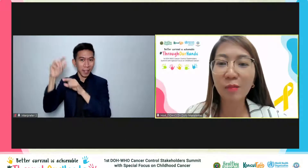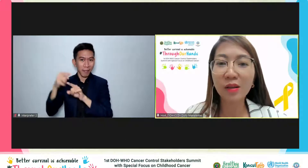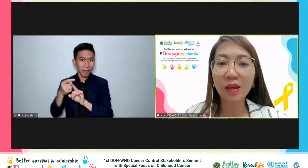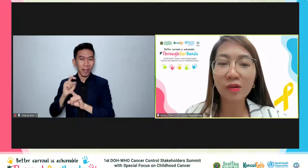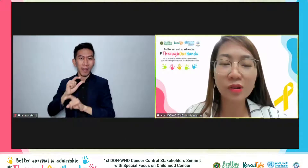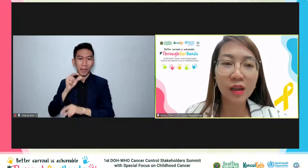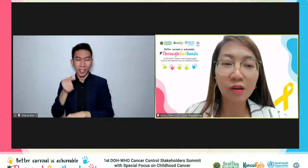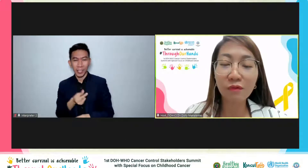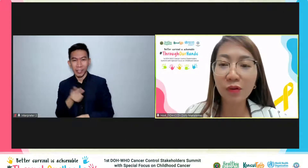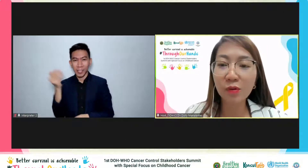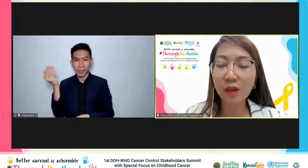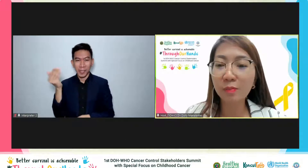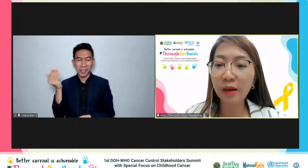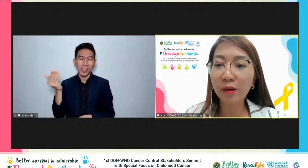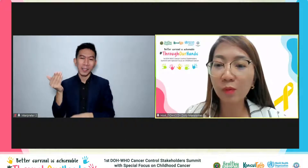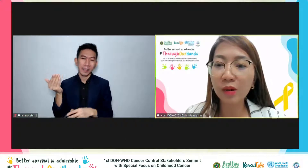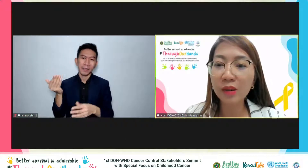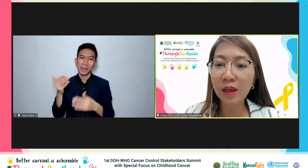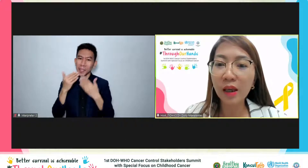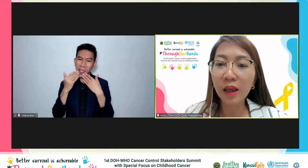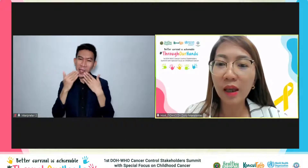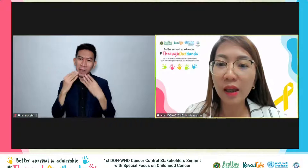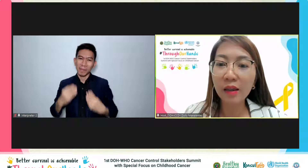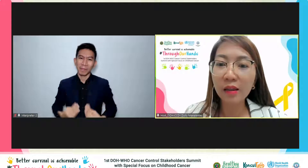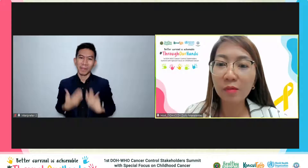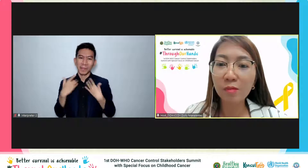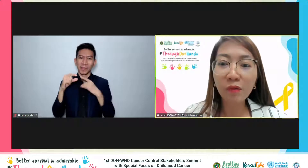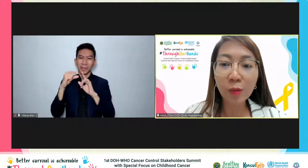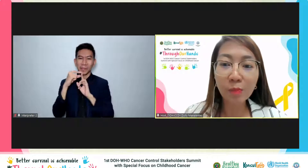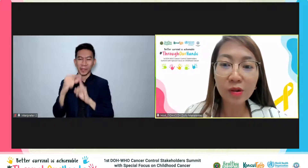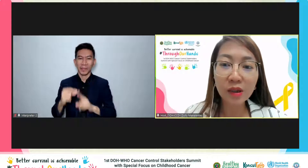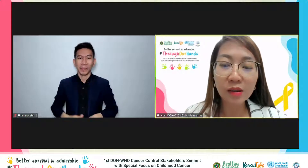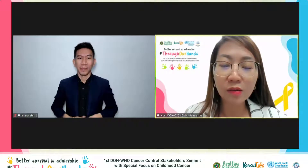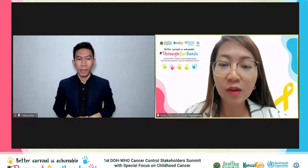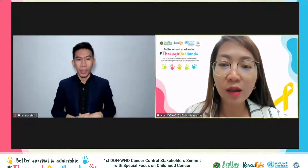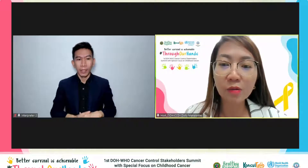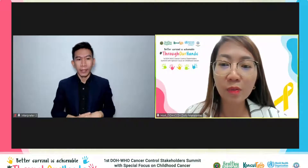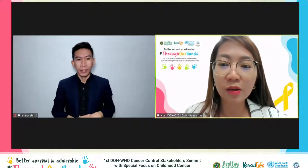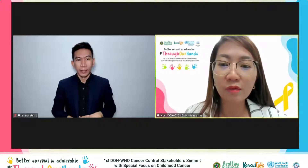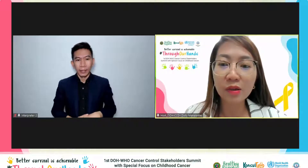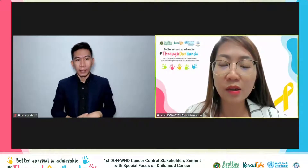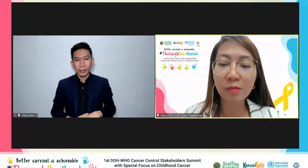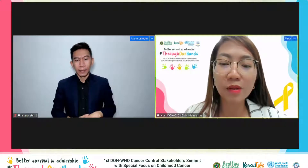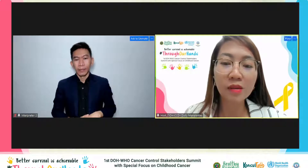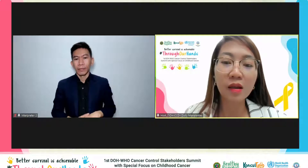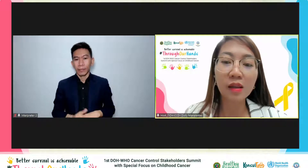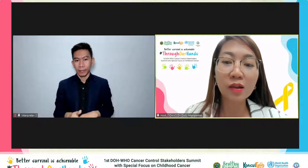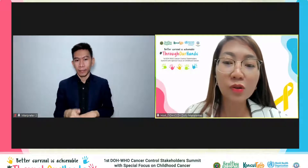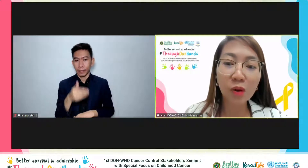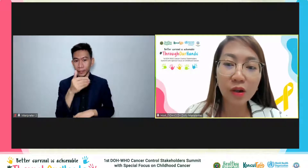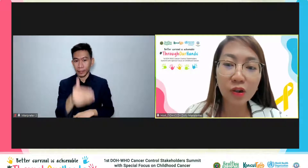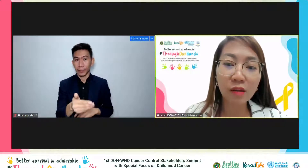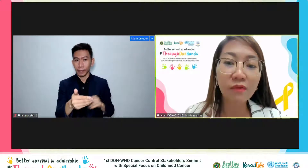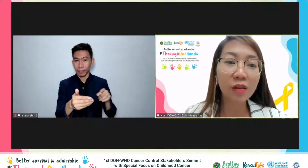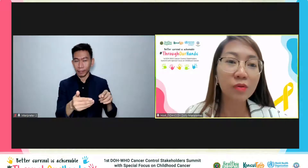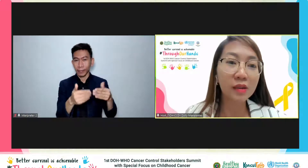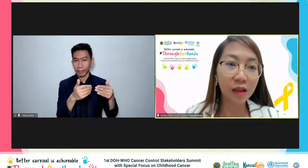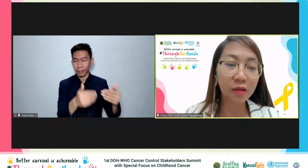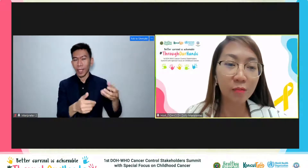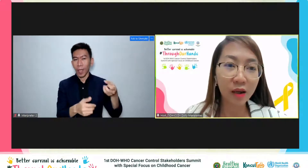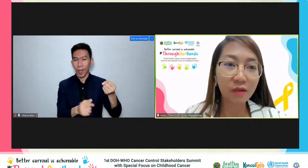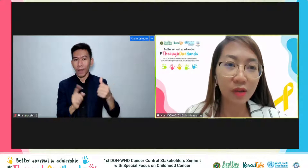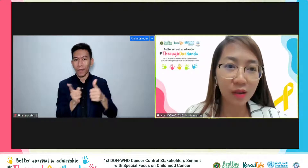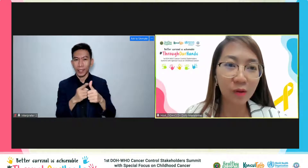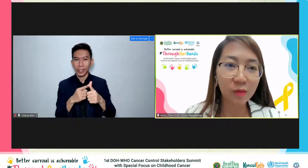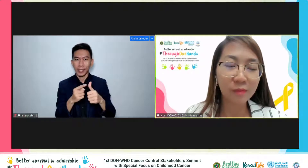and commentators. Thank you for those inspiring words. And before we proceed to the next part of the summit, let's watch and follow this